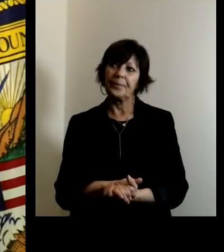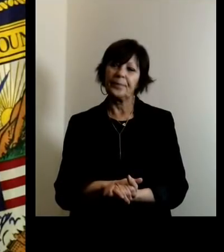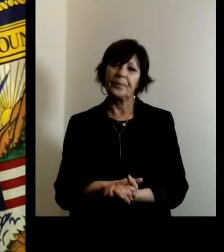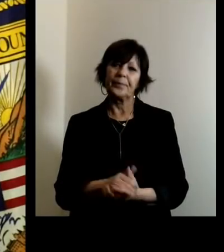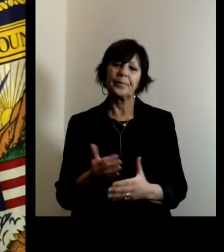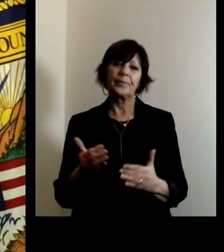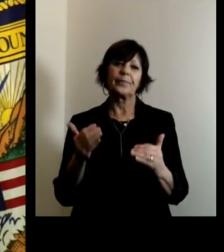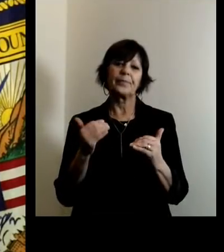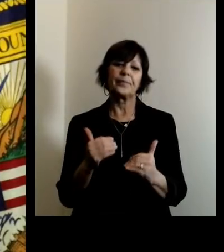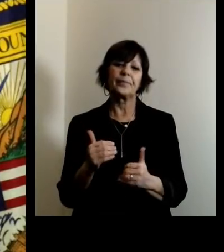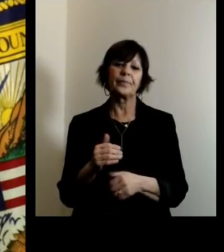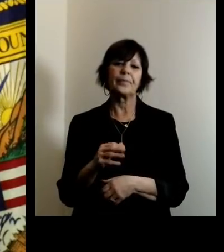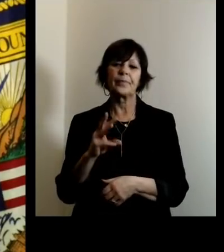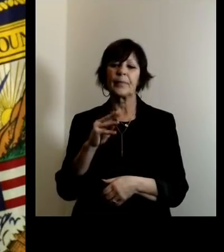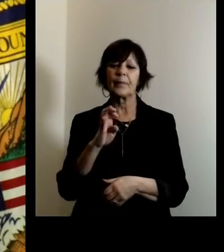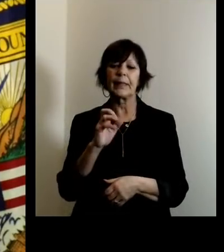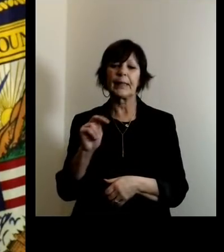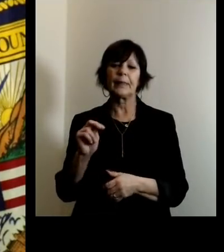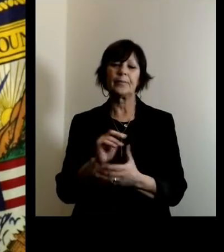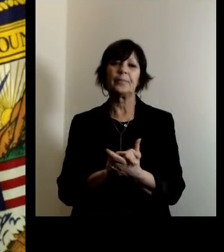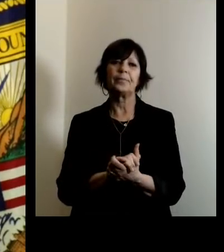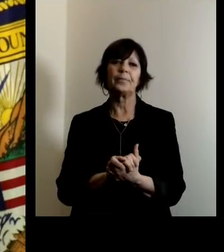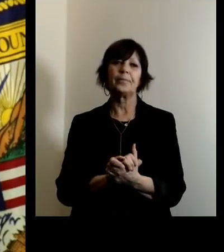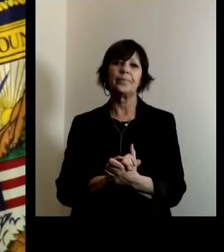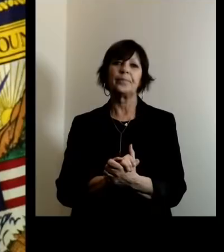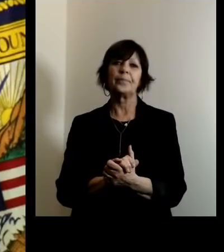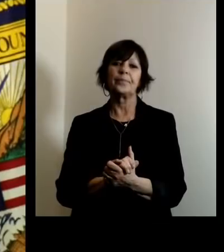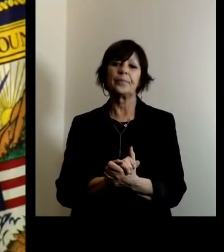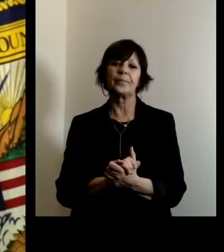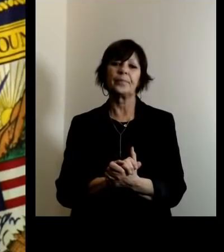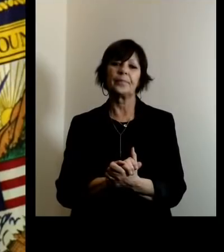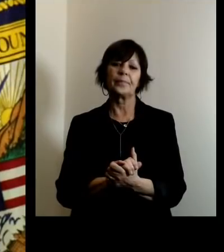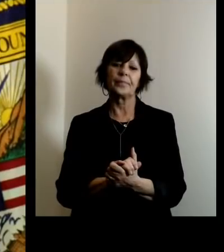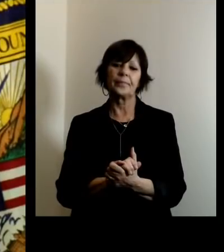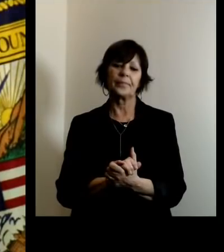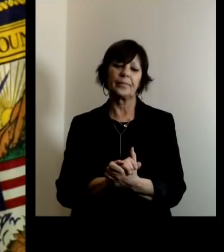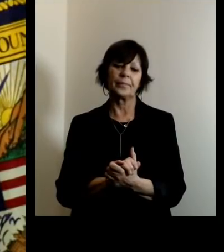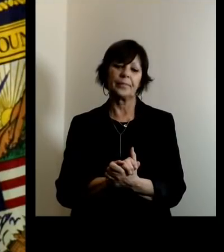Next question goes to WBEN, Michael Baggerman.